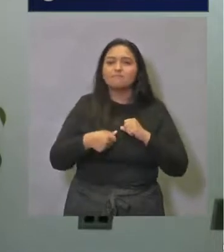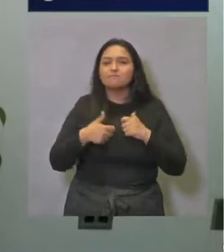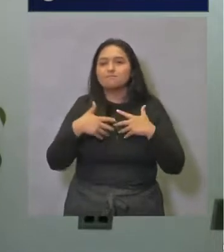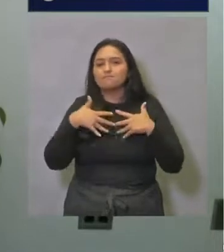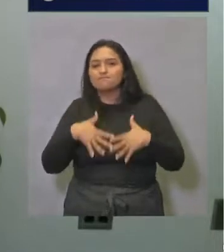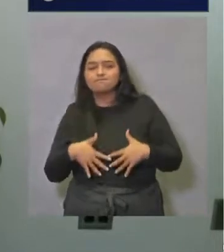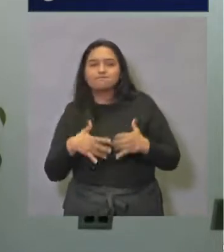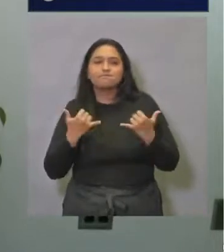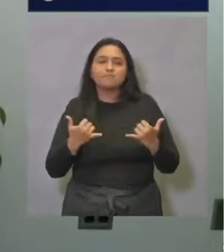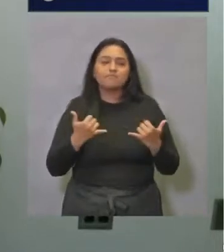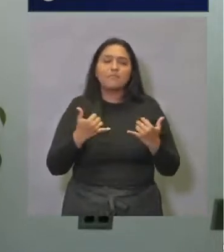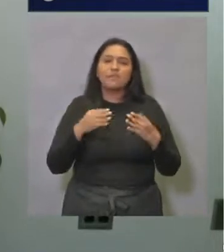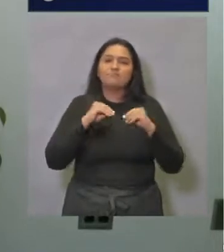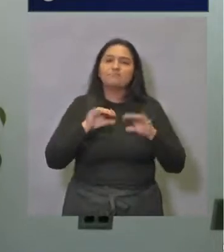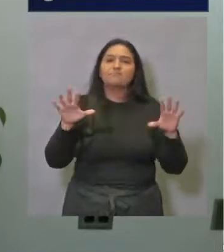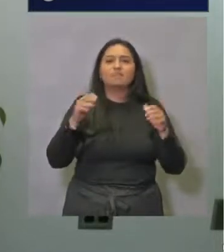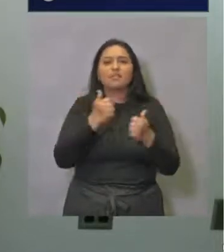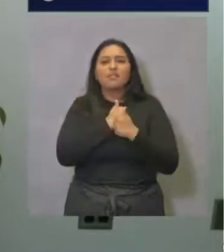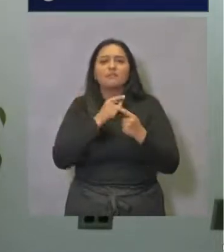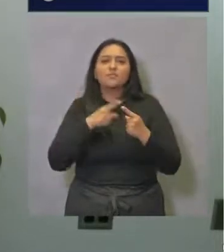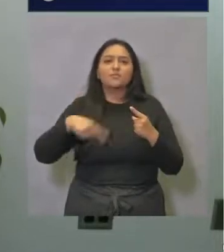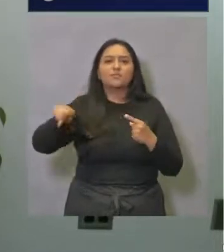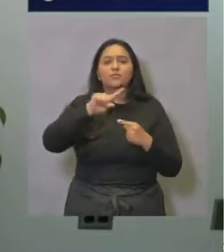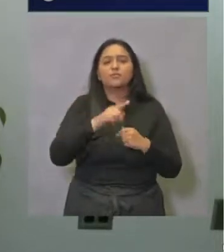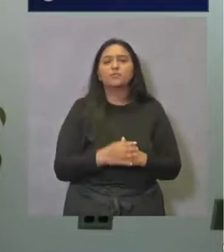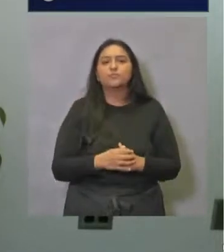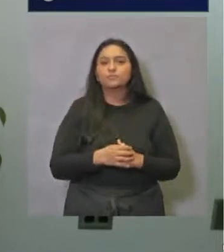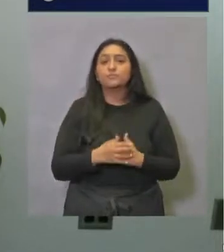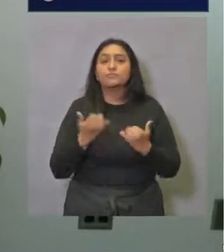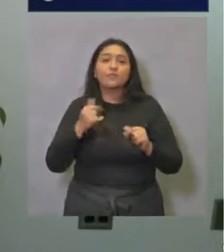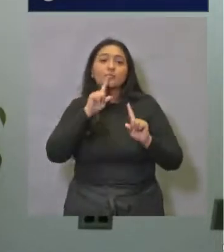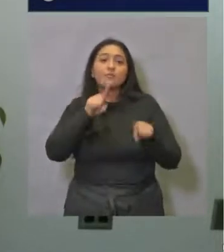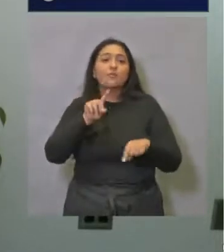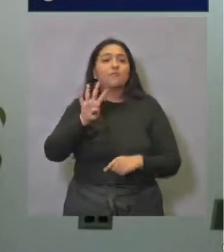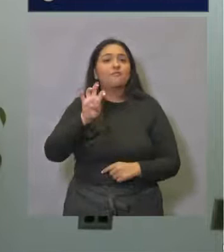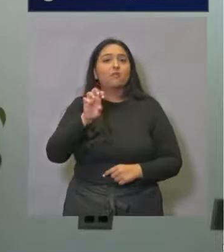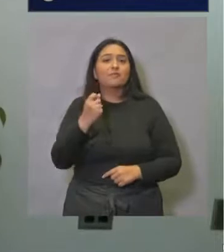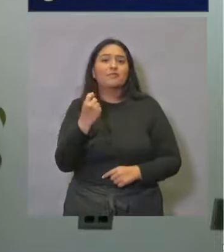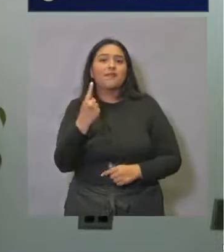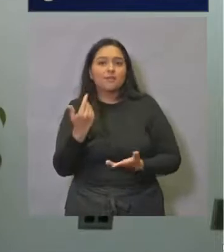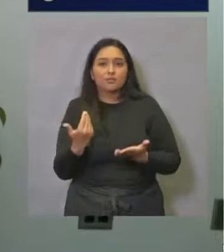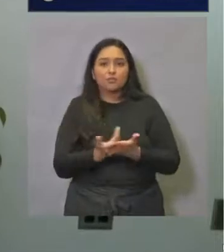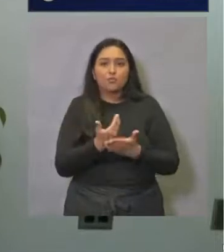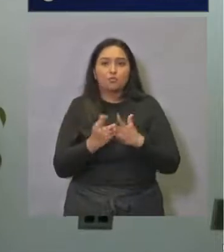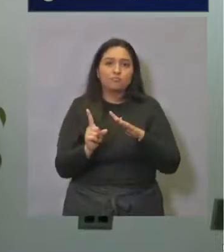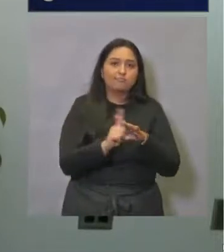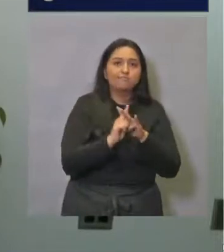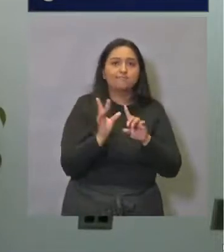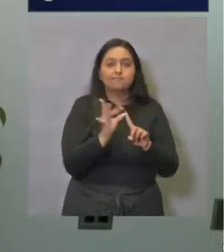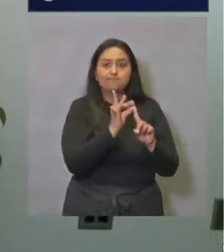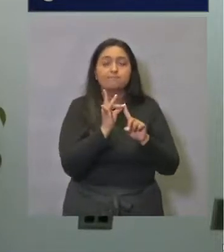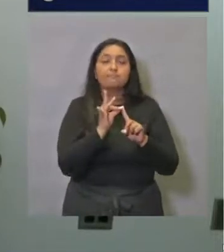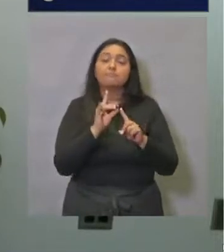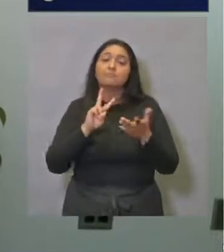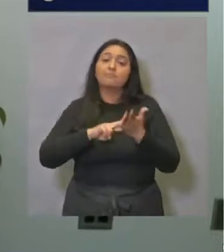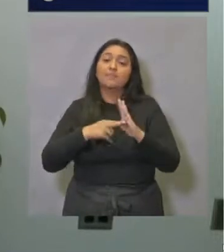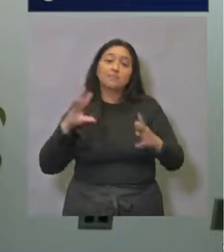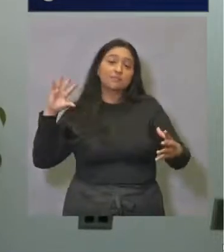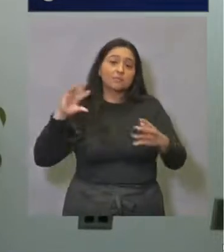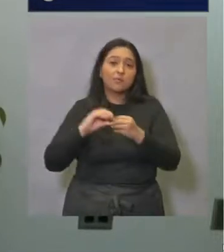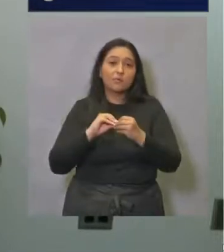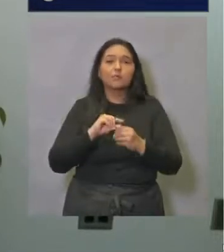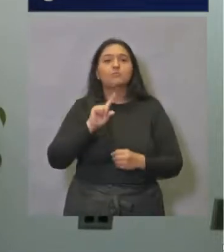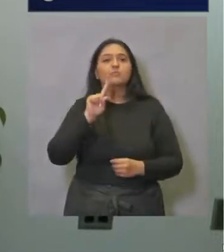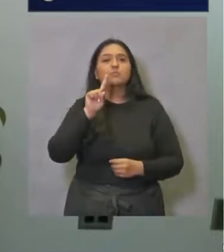tragedy. We're reporting 411 new cases today, bringing the total number of cases in LA County to